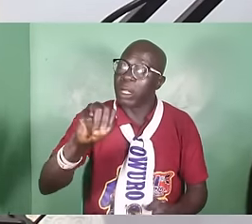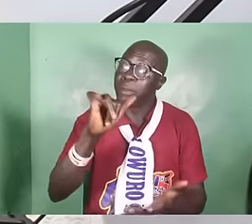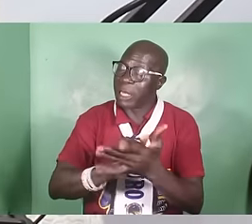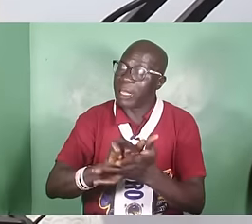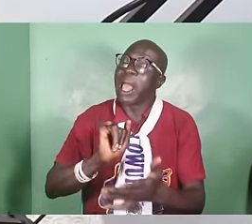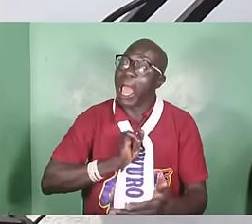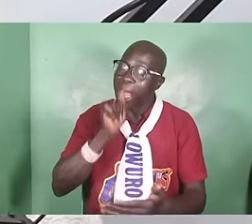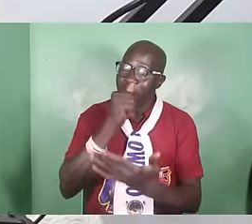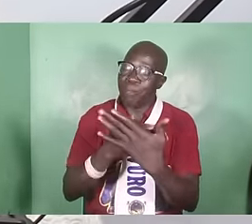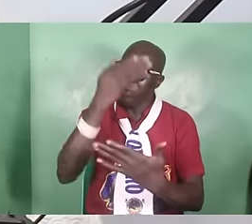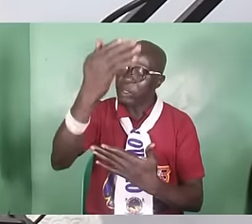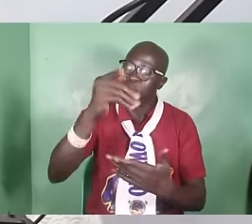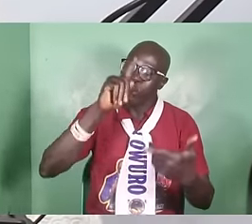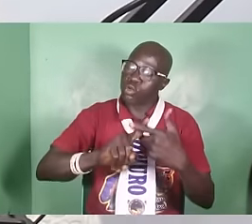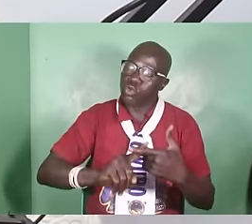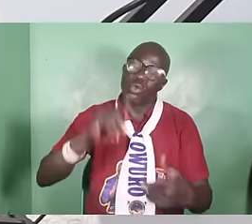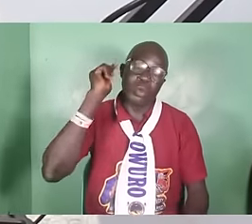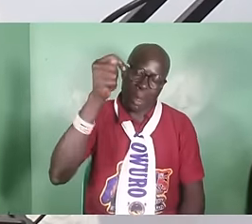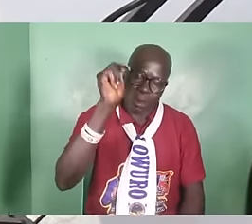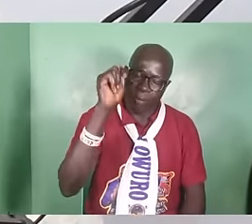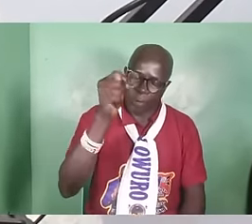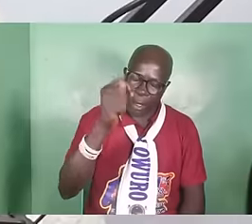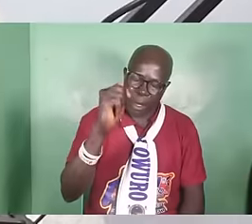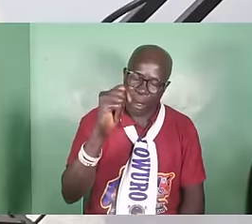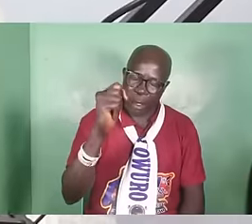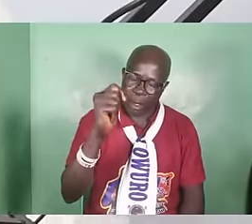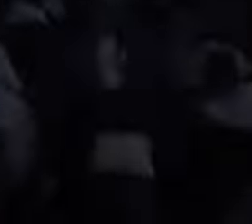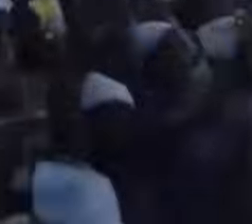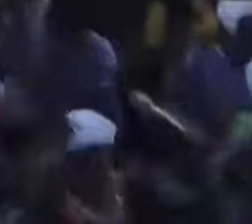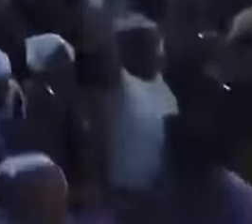to testify oya o turu lere mega city